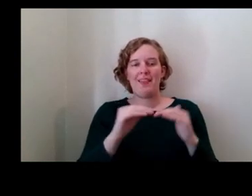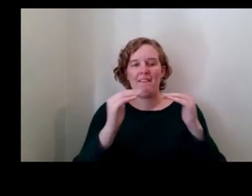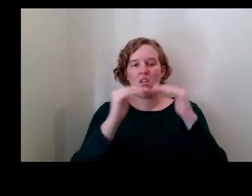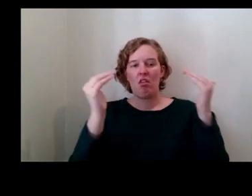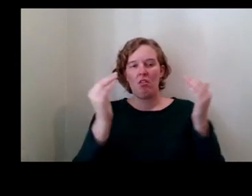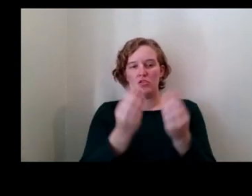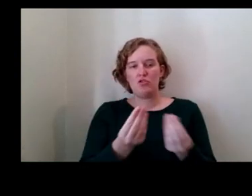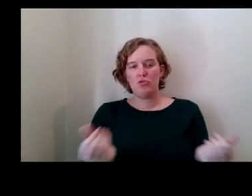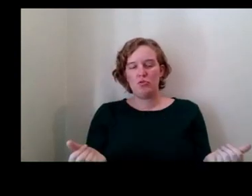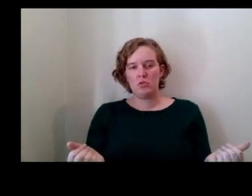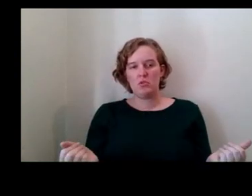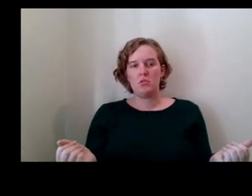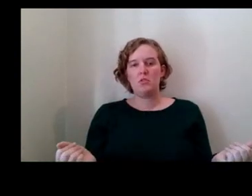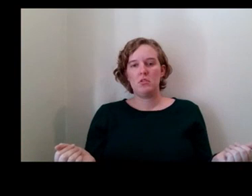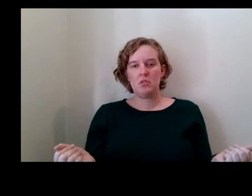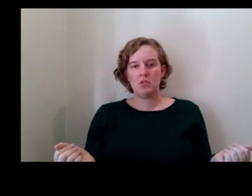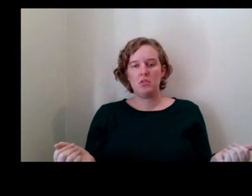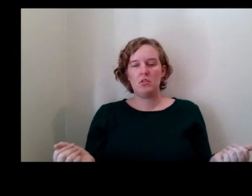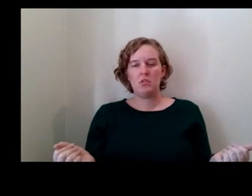solutions.